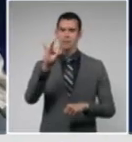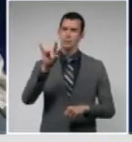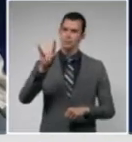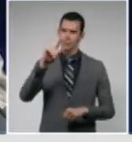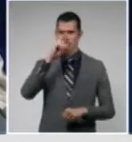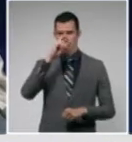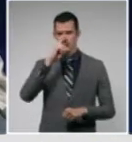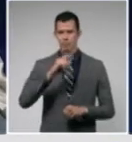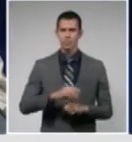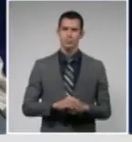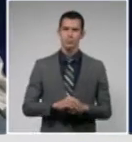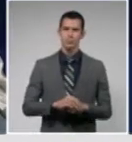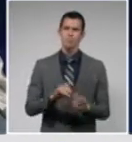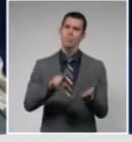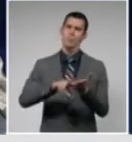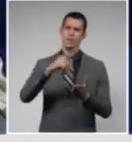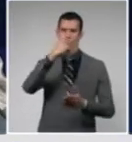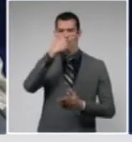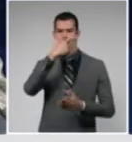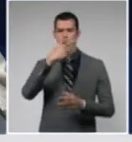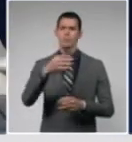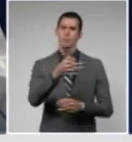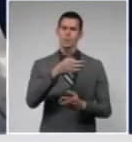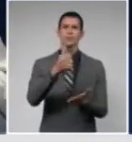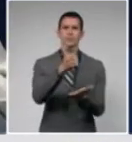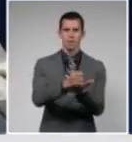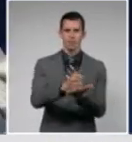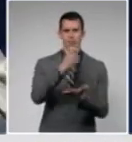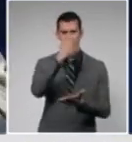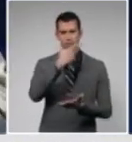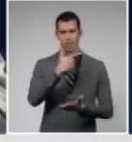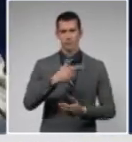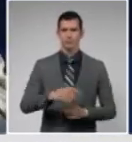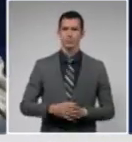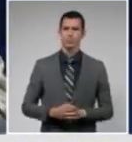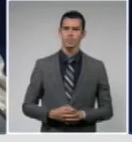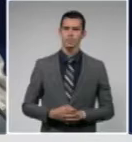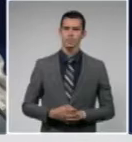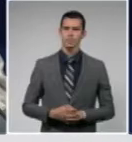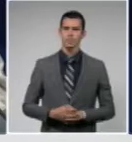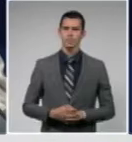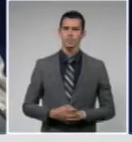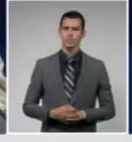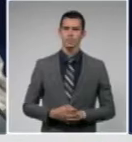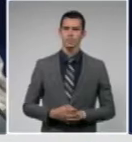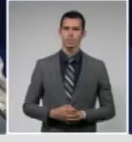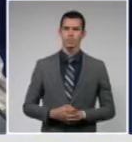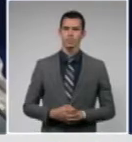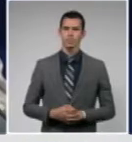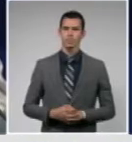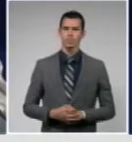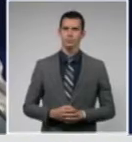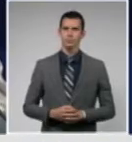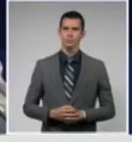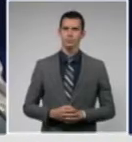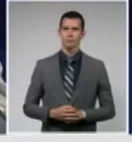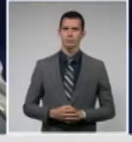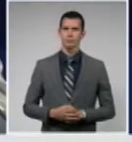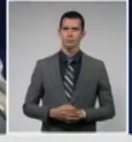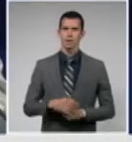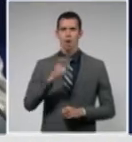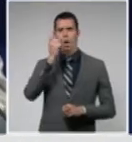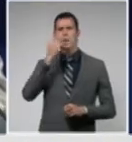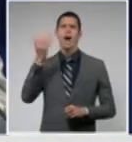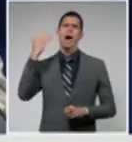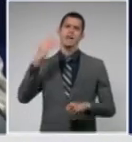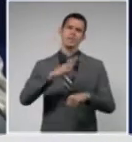71-year-old male from the province of Ciego de Ávila and the municipality of the same name. He suffered